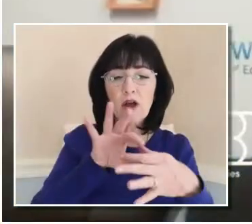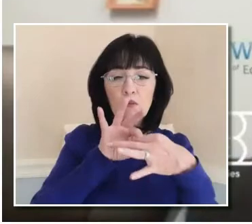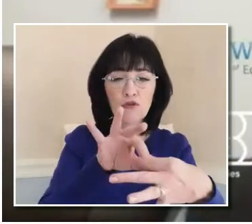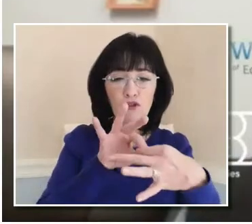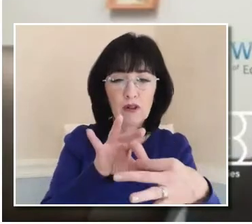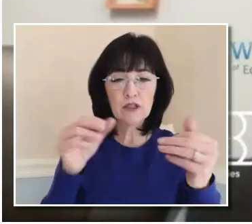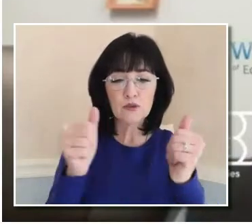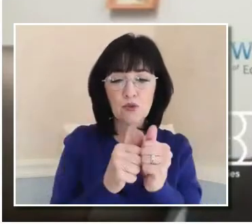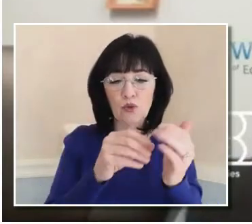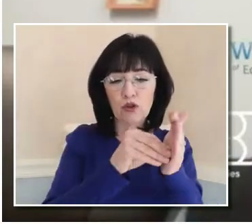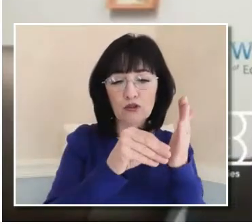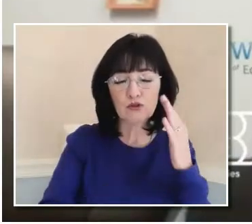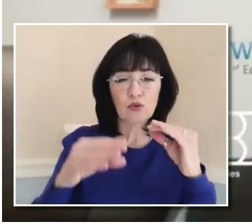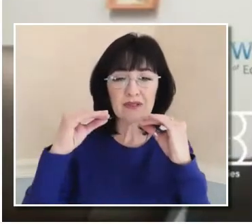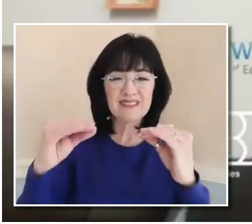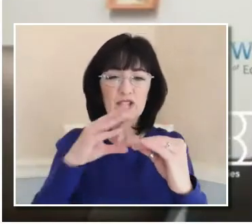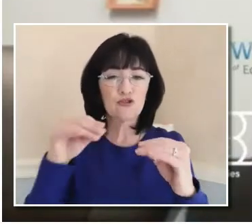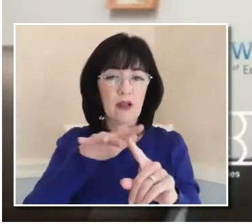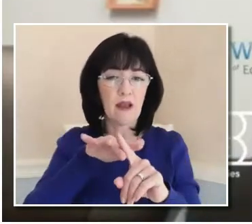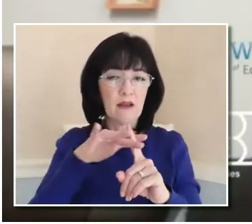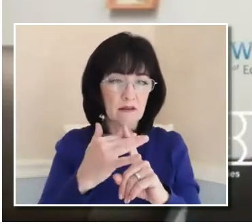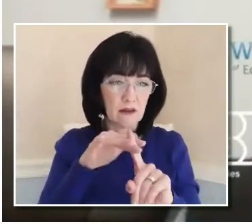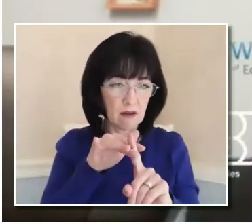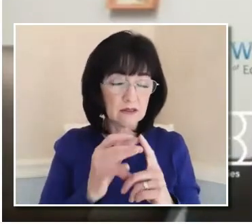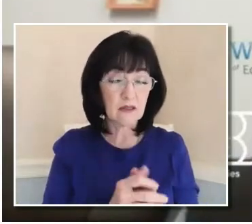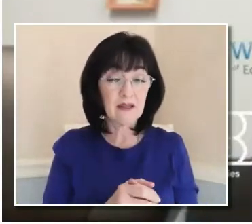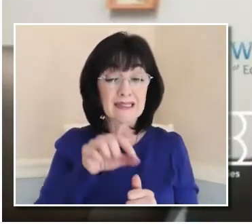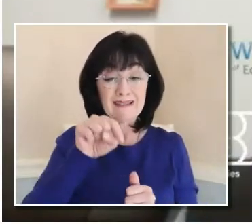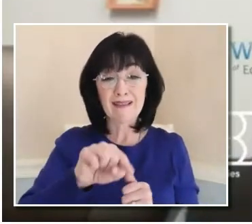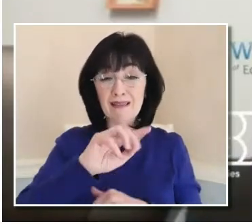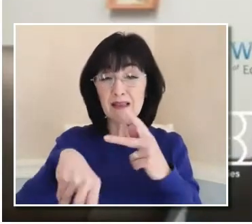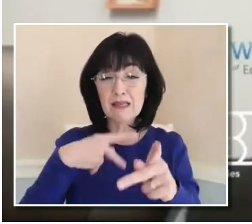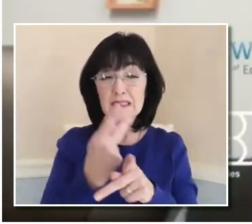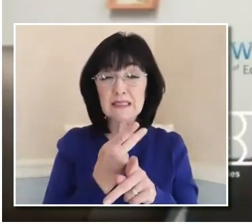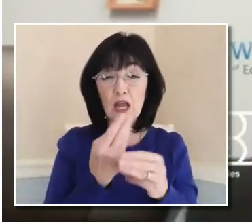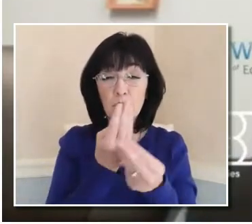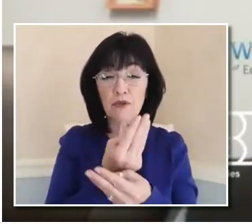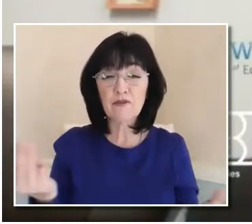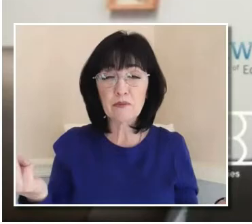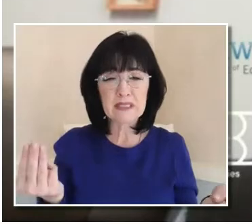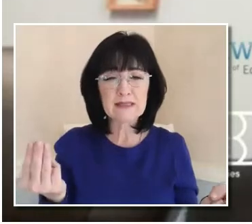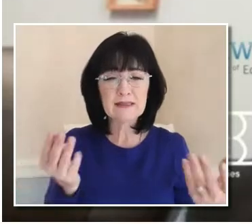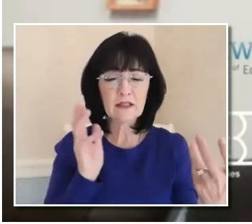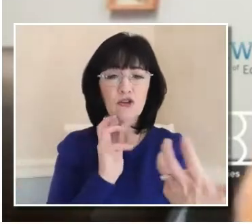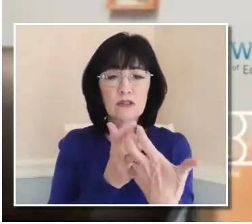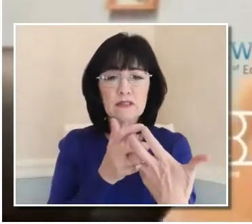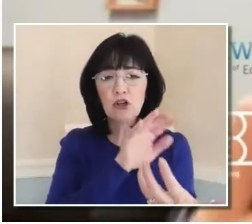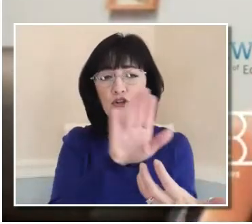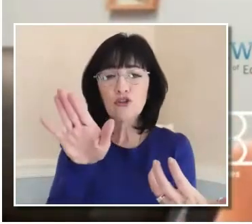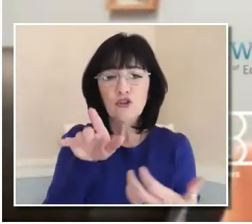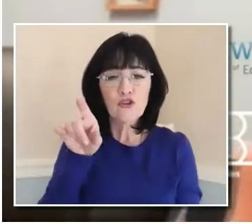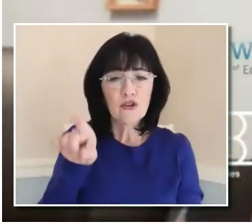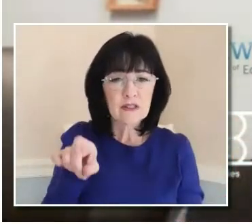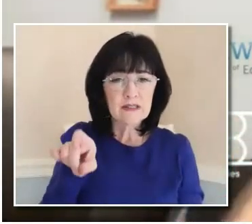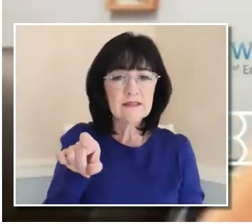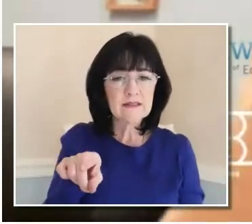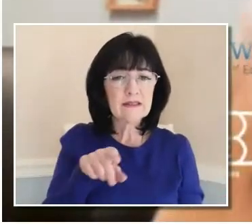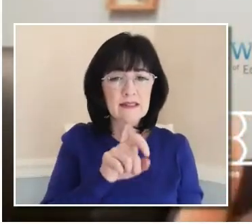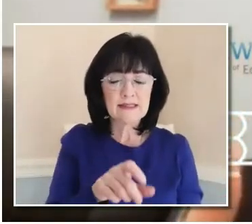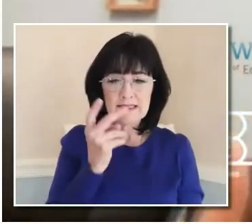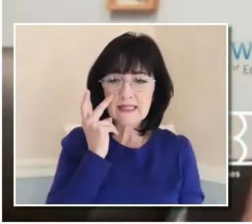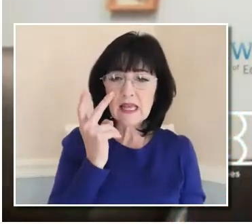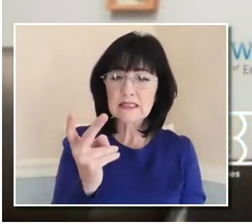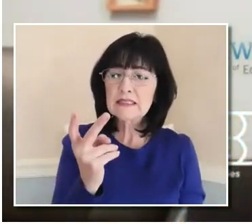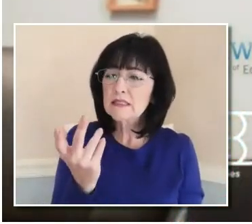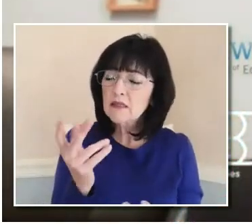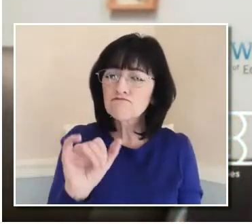Students appreciate that it's tailored to their needs, and it's related directly to what they're doing in class. So they can see, it looks the same. It looks